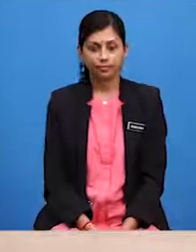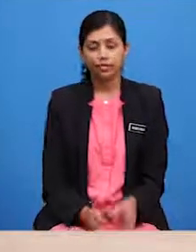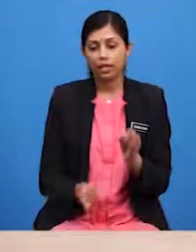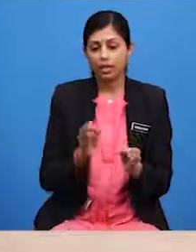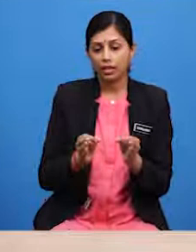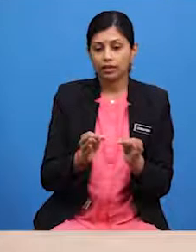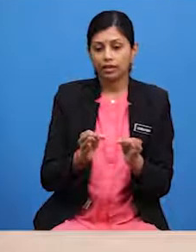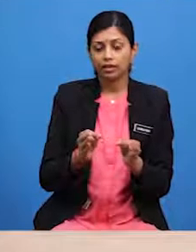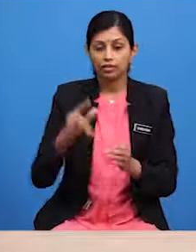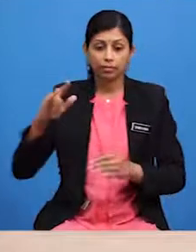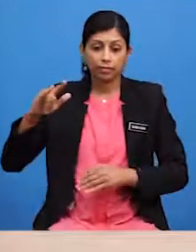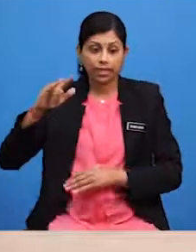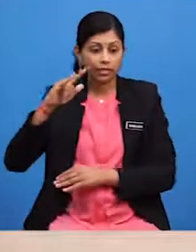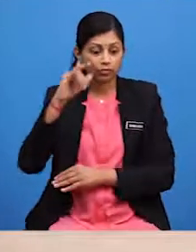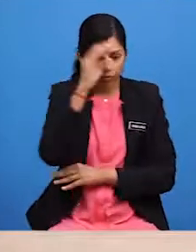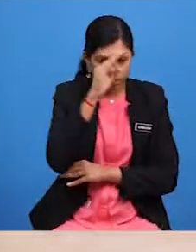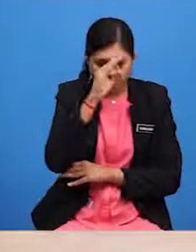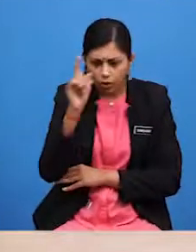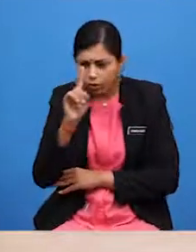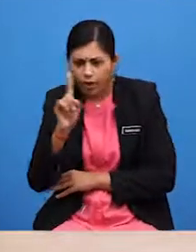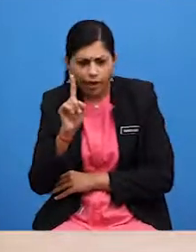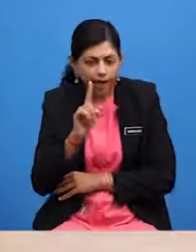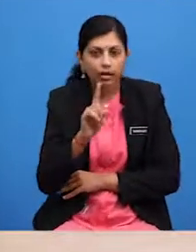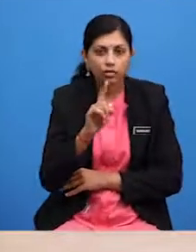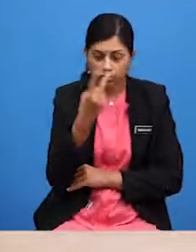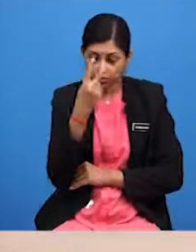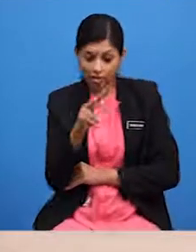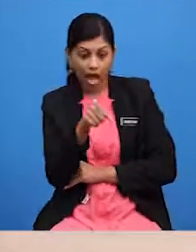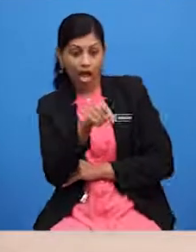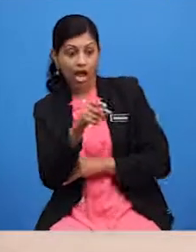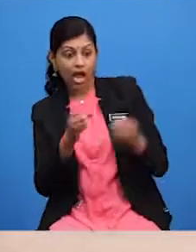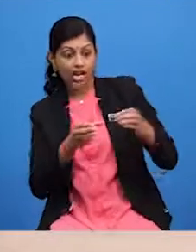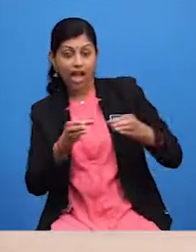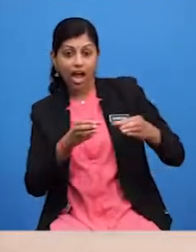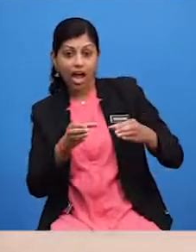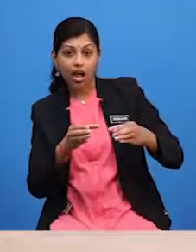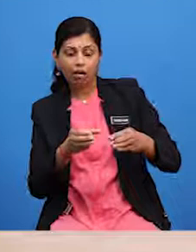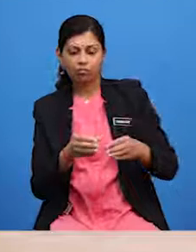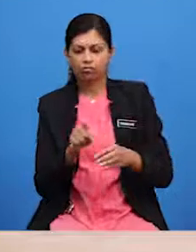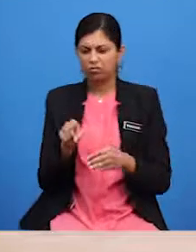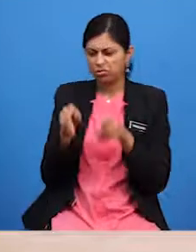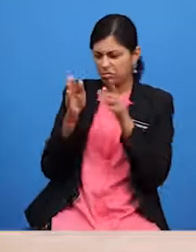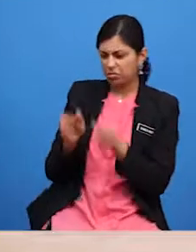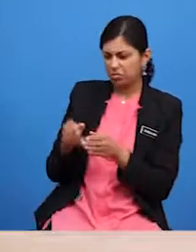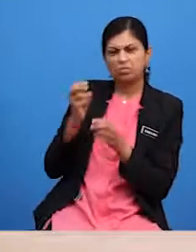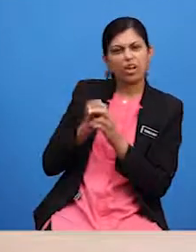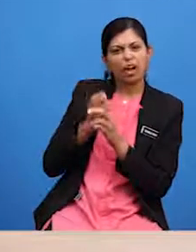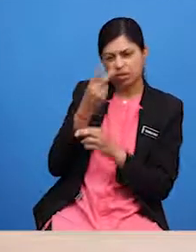a plane is searching for you, it's much easier to spot a car than a person from the